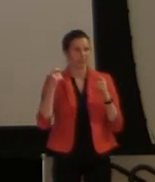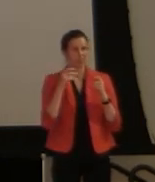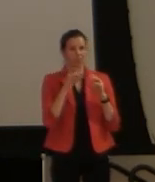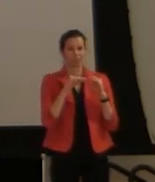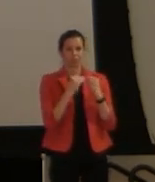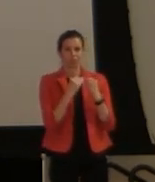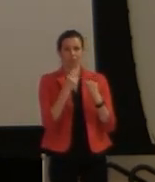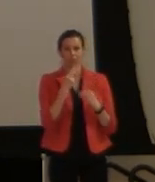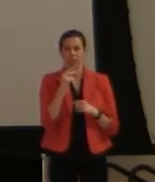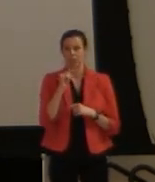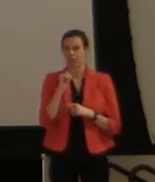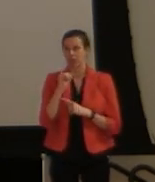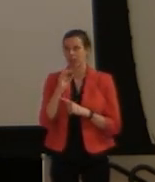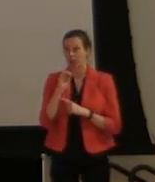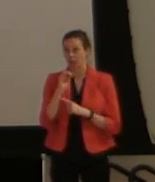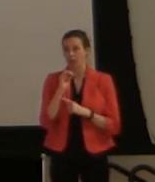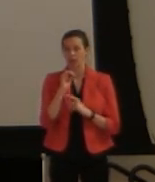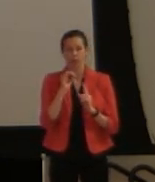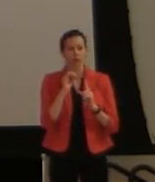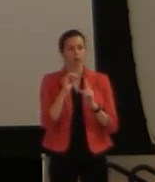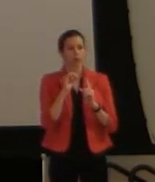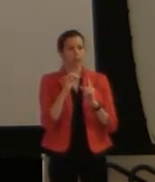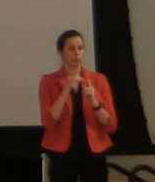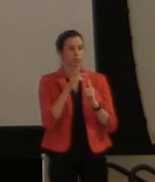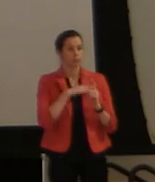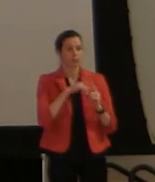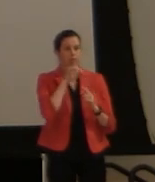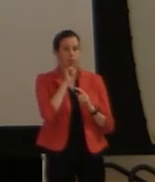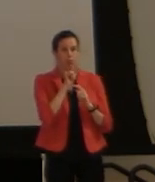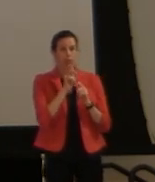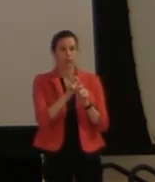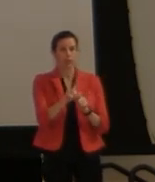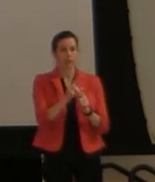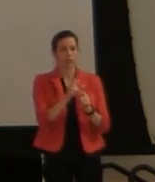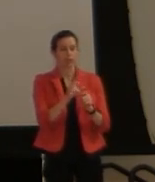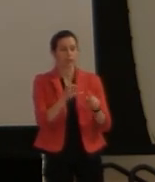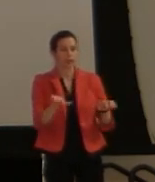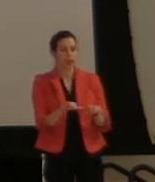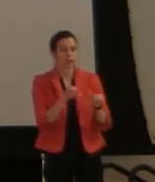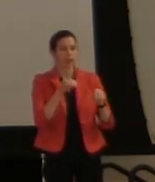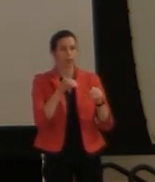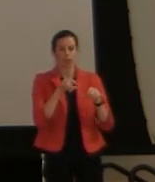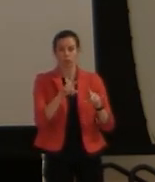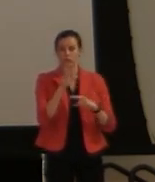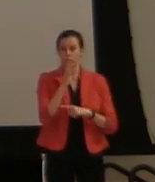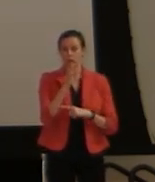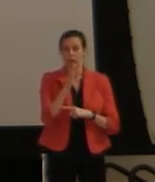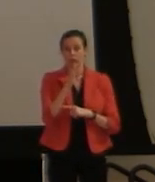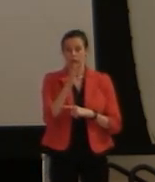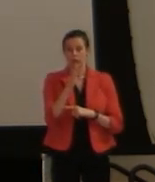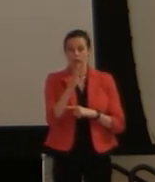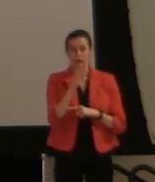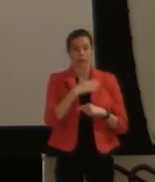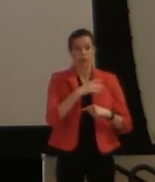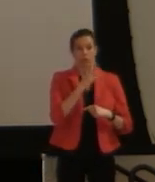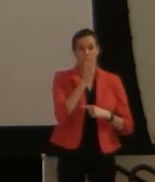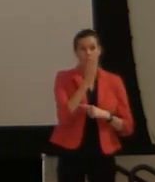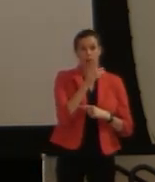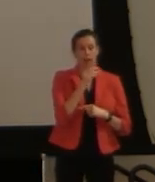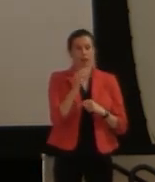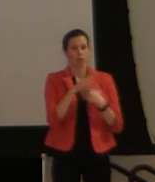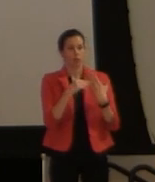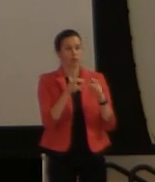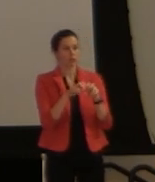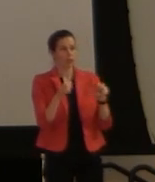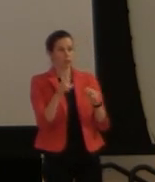organization, HPIO. We encourage you to tweet and stay active in the conversation for my presentation and throughout all of the panelists'